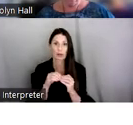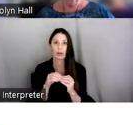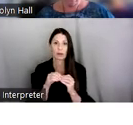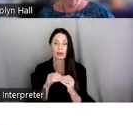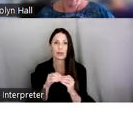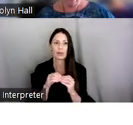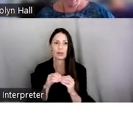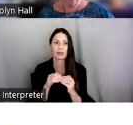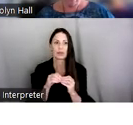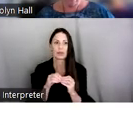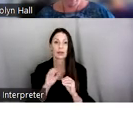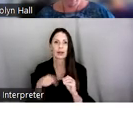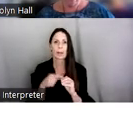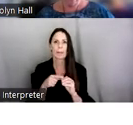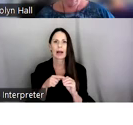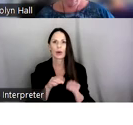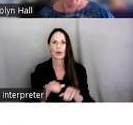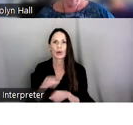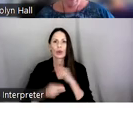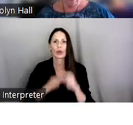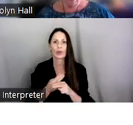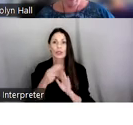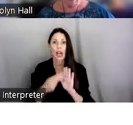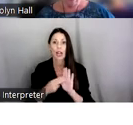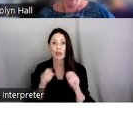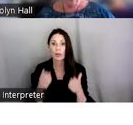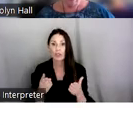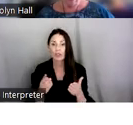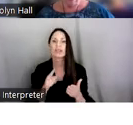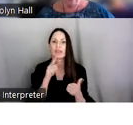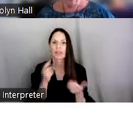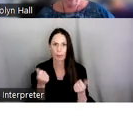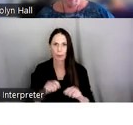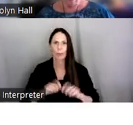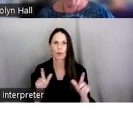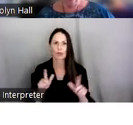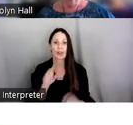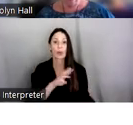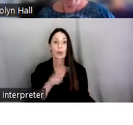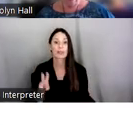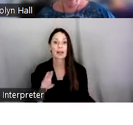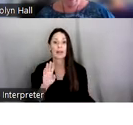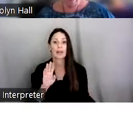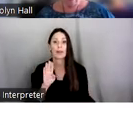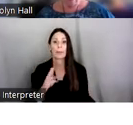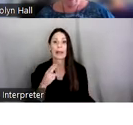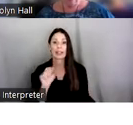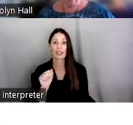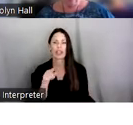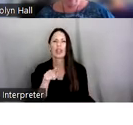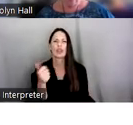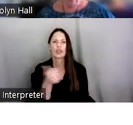the universal contract provisions, they are posted on the website of the BHA. You can read the